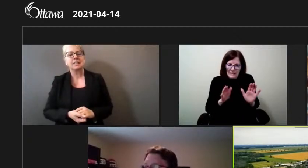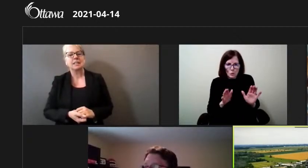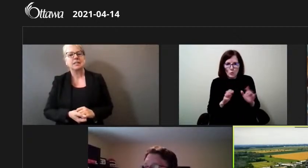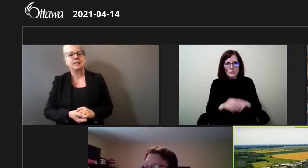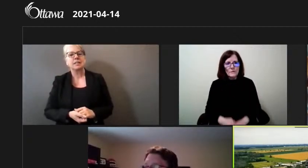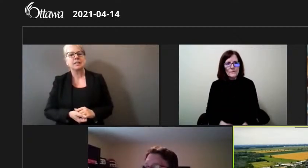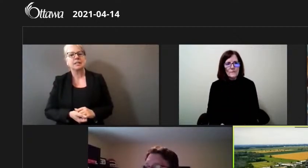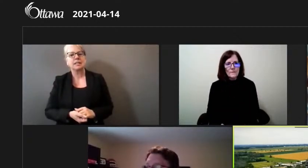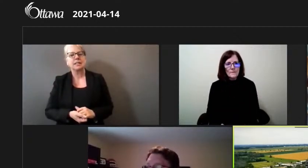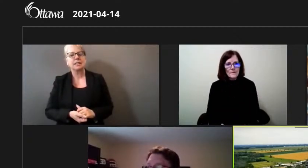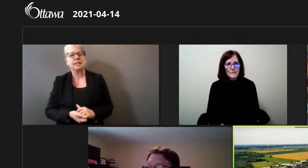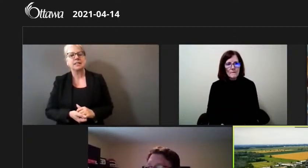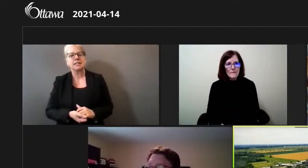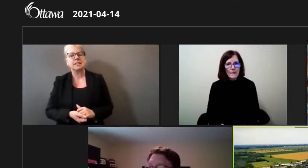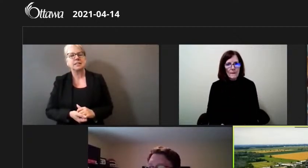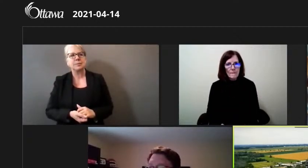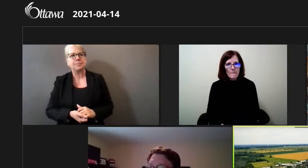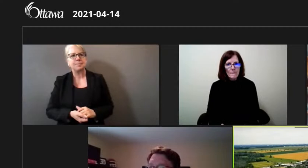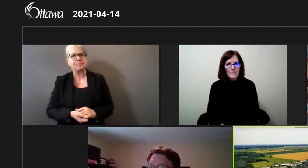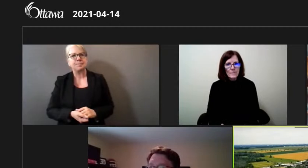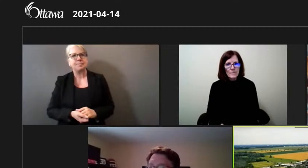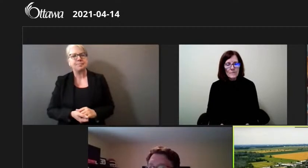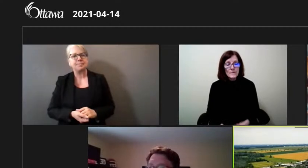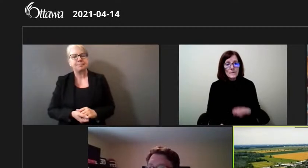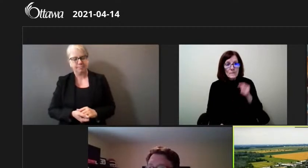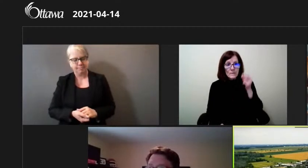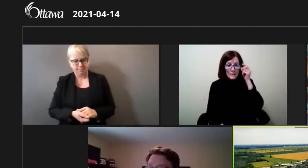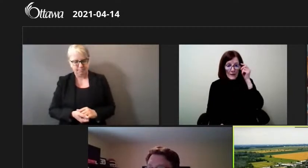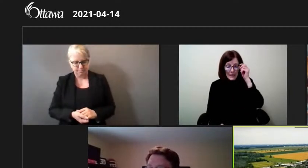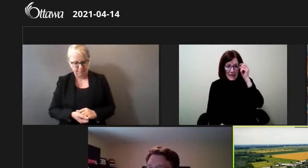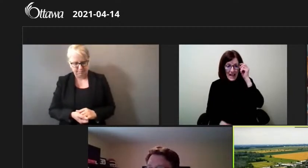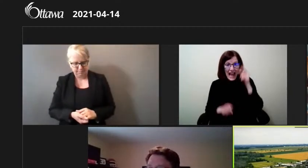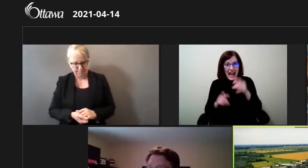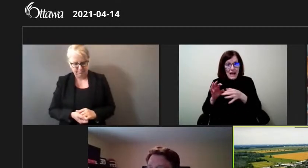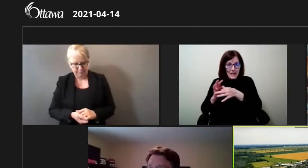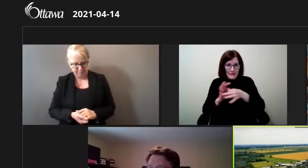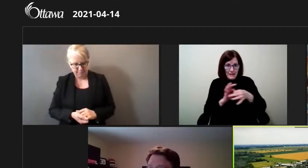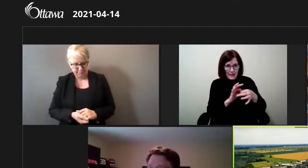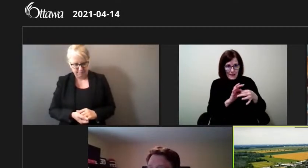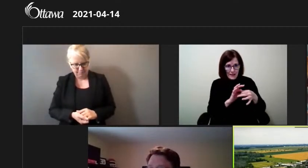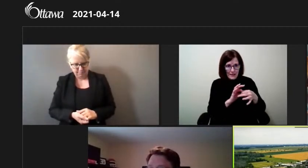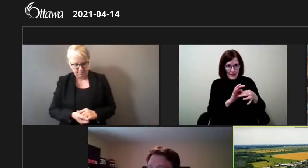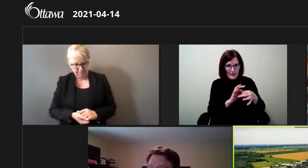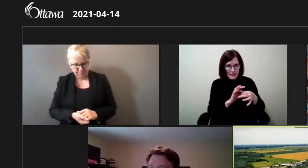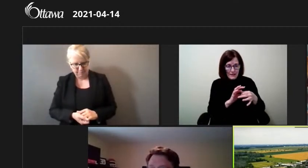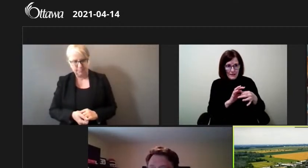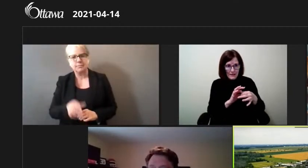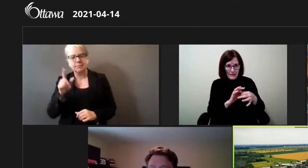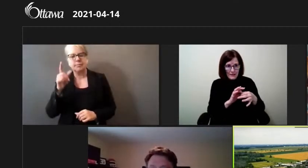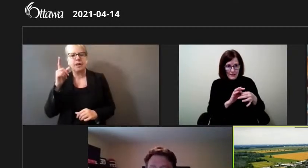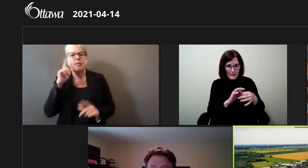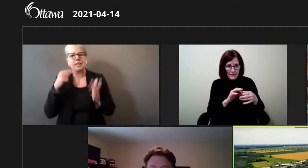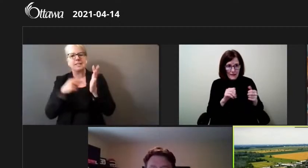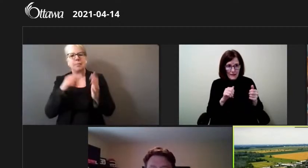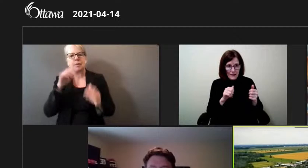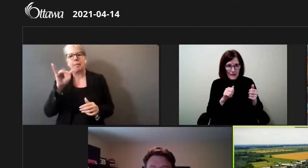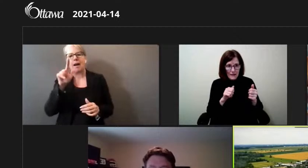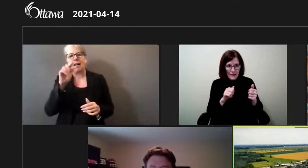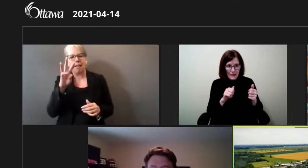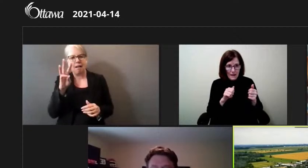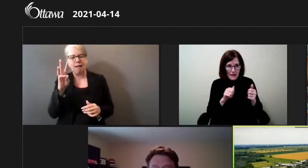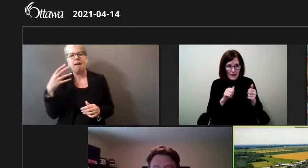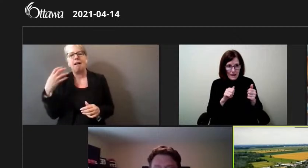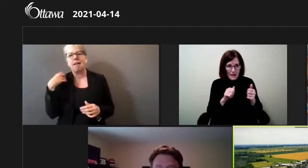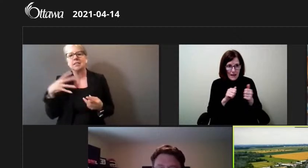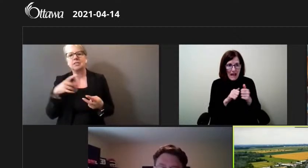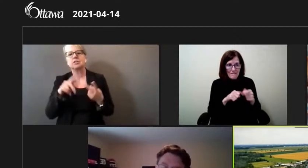So with regard to the, for example, the bylaw officers and now the park